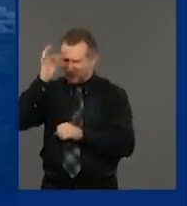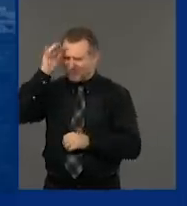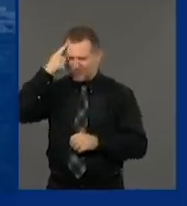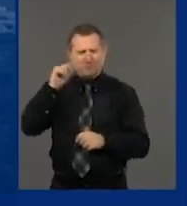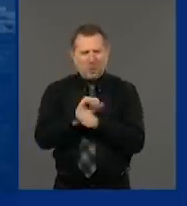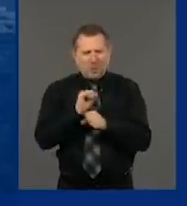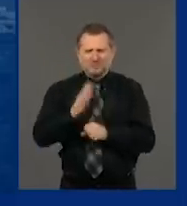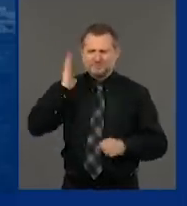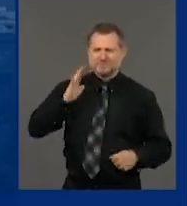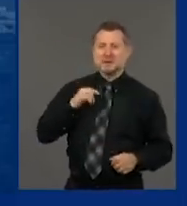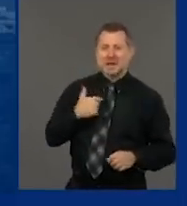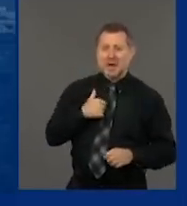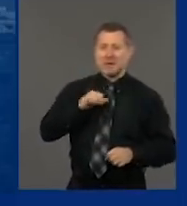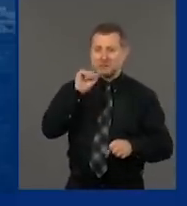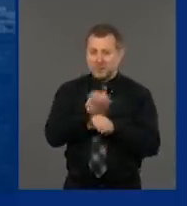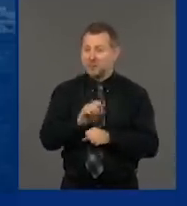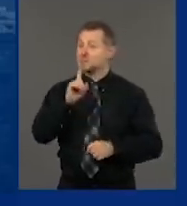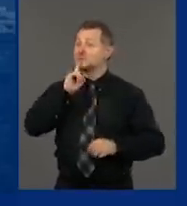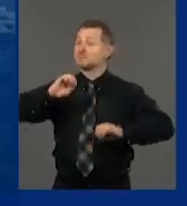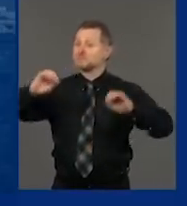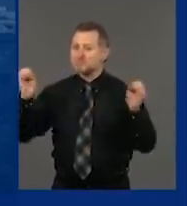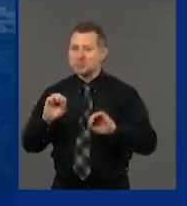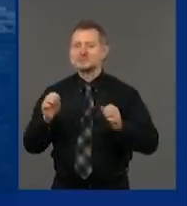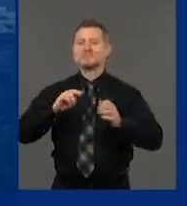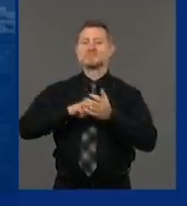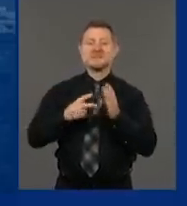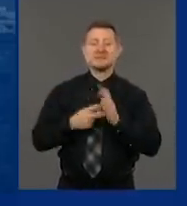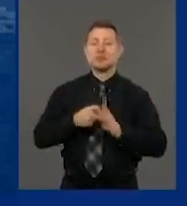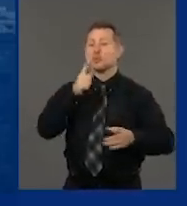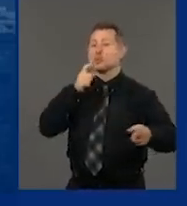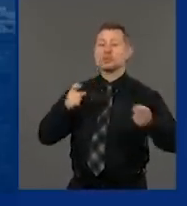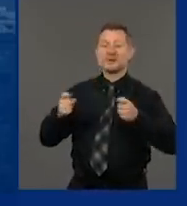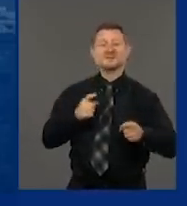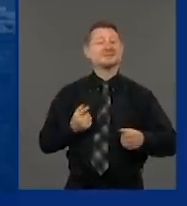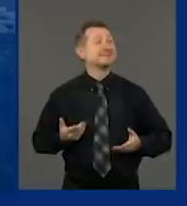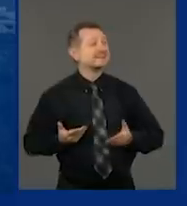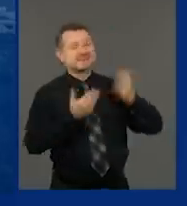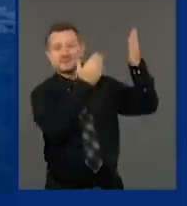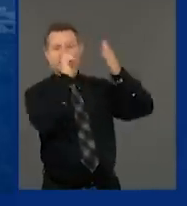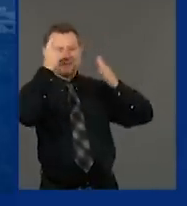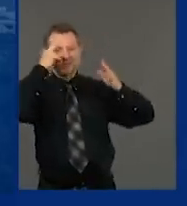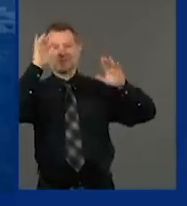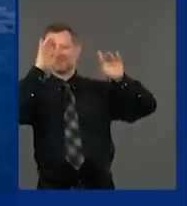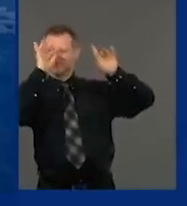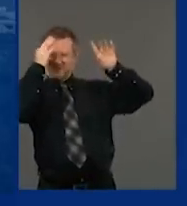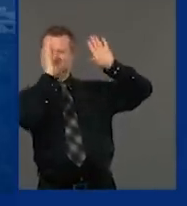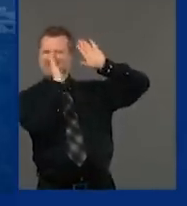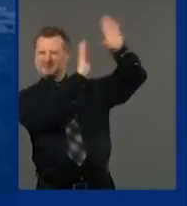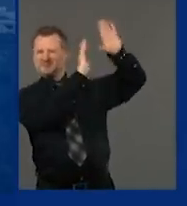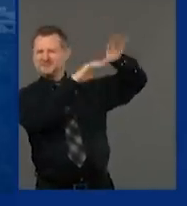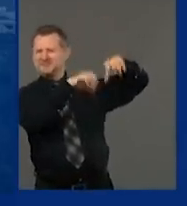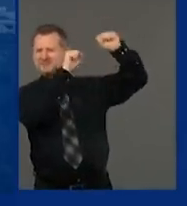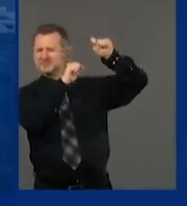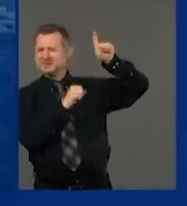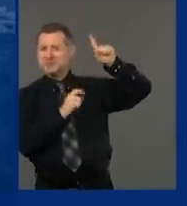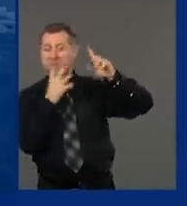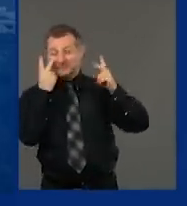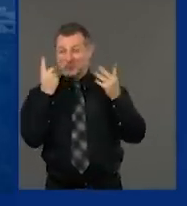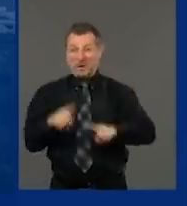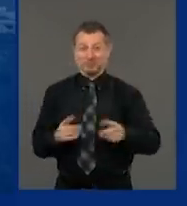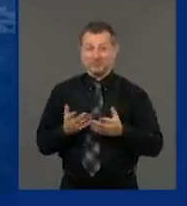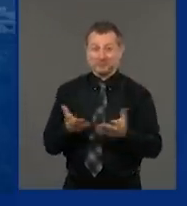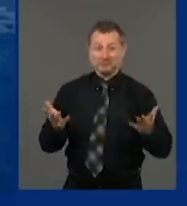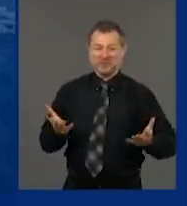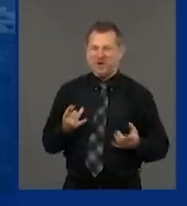federal emergency, it's the responsibility of the federal government. They just abandoned their